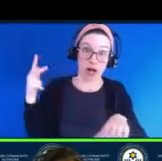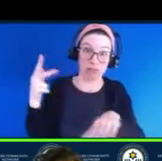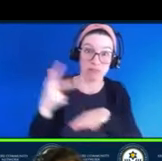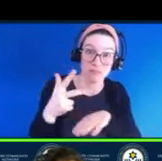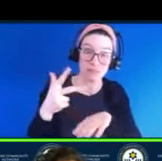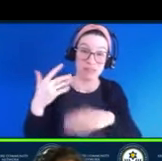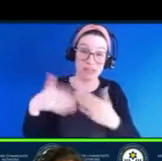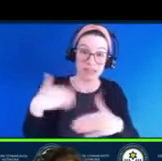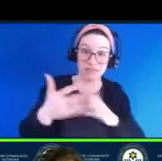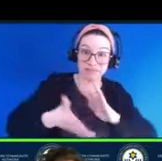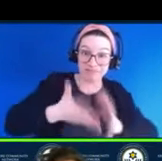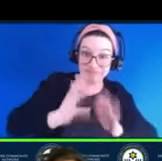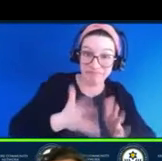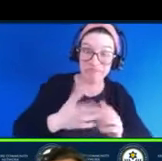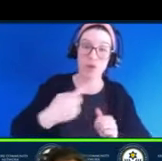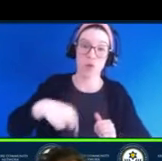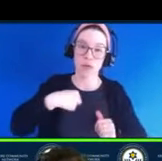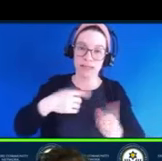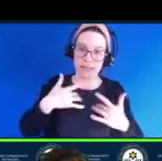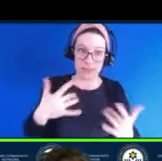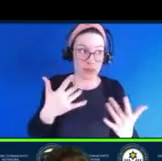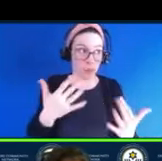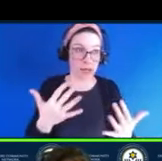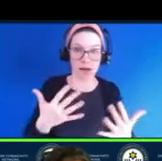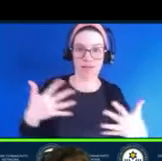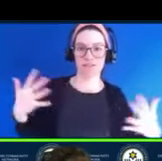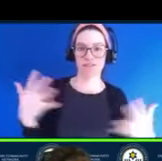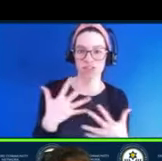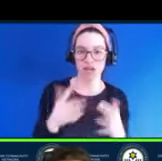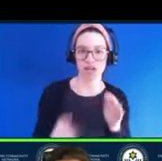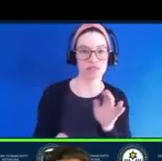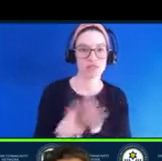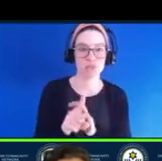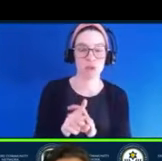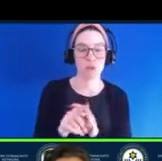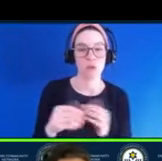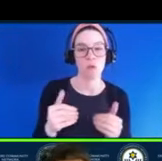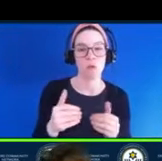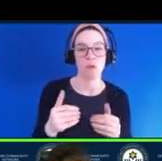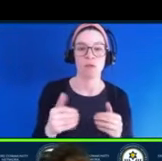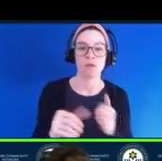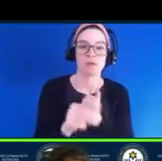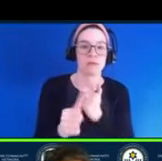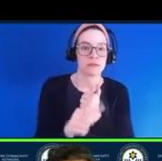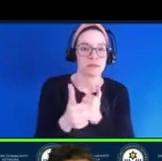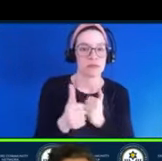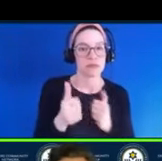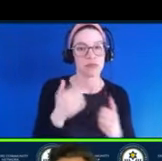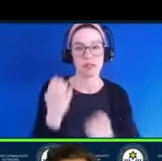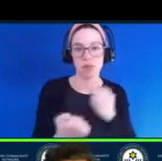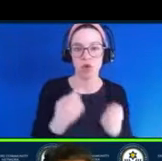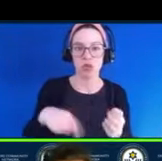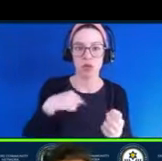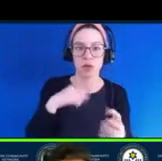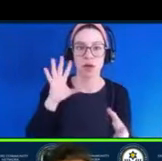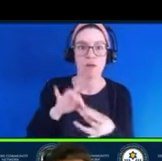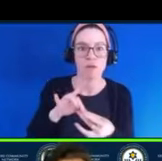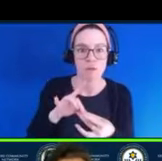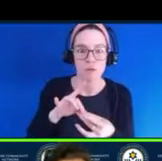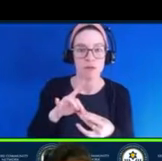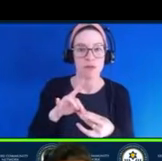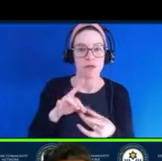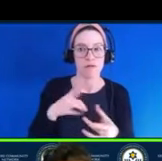creeps in. Right. And it's probably one of the worst emotions we could ever have. We cling to it. It brings us comfort for